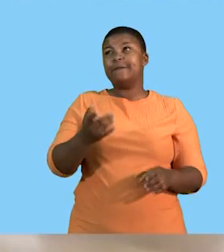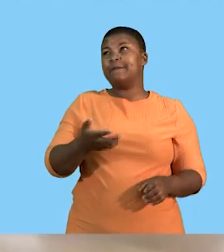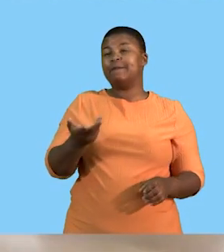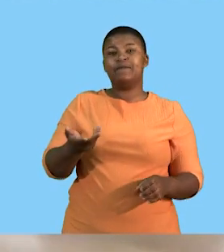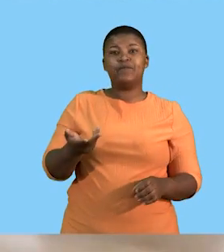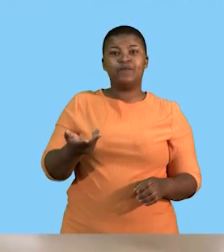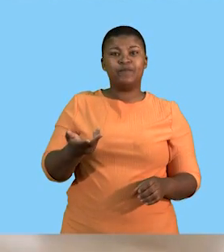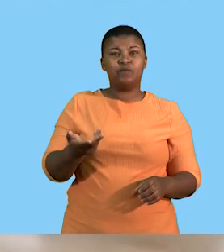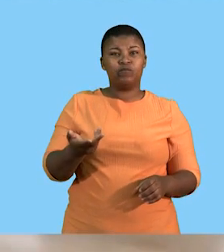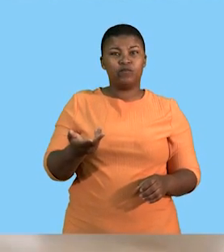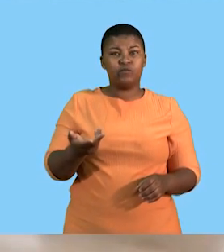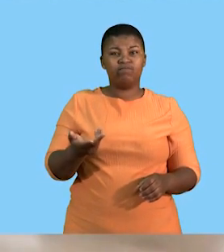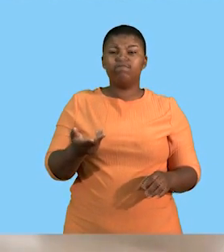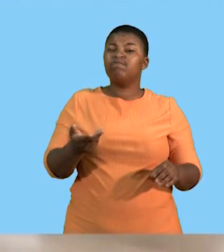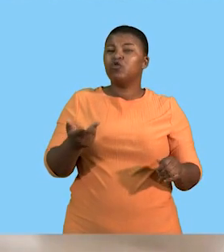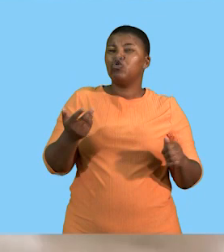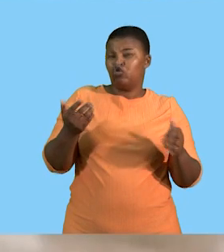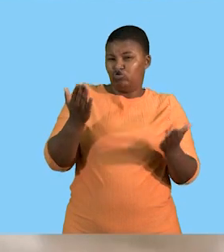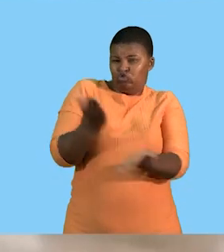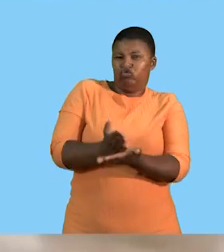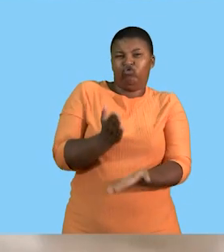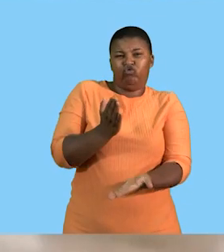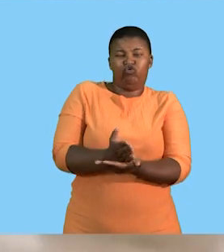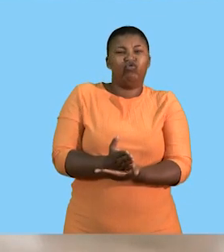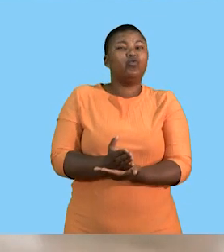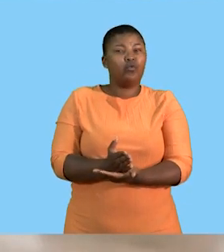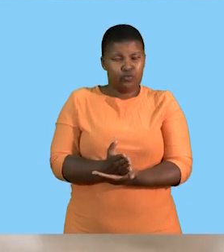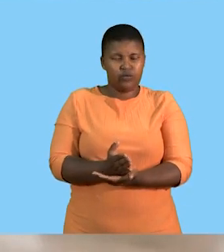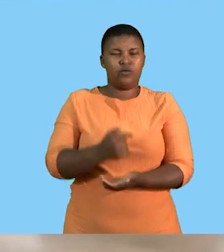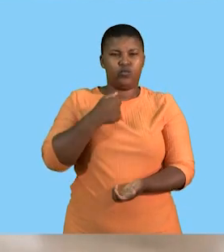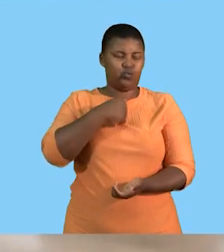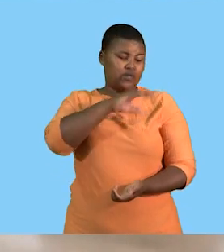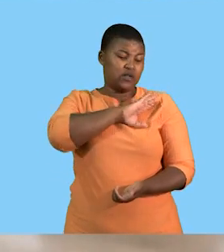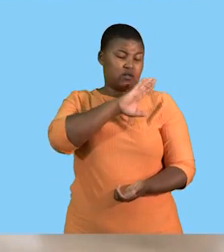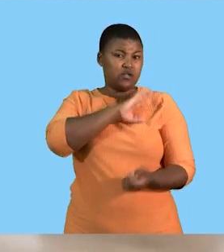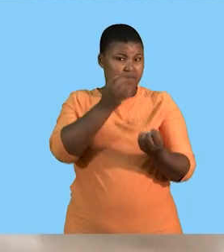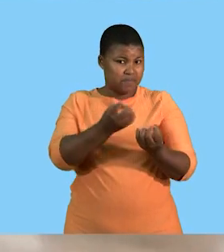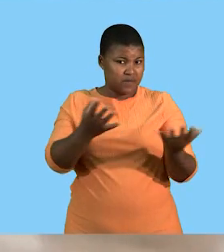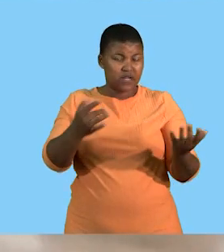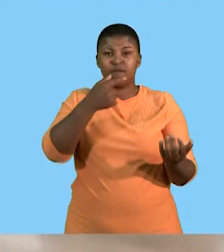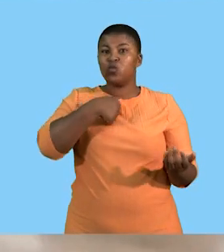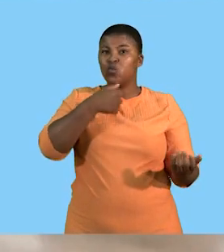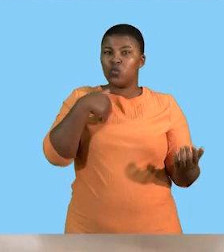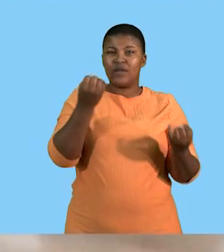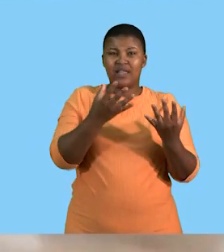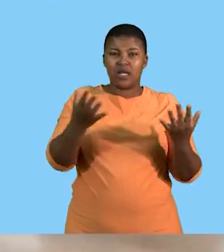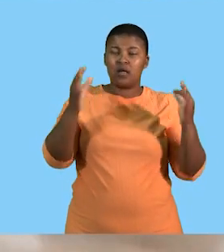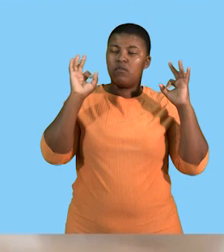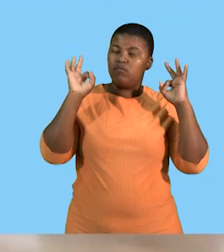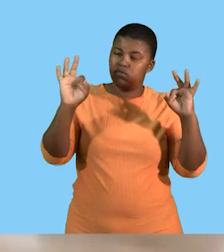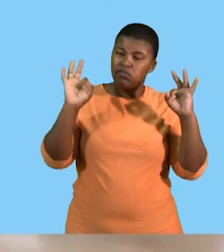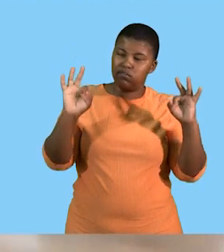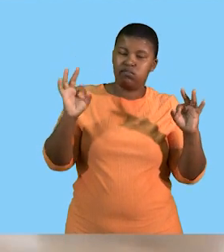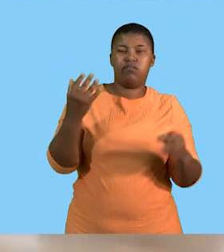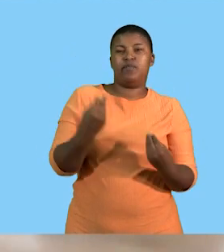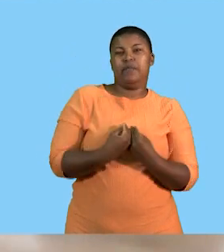is a guarantee that we give our consumers, that we say we are delivering you an